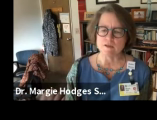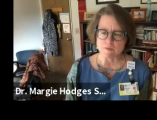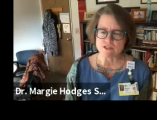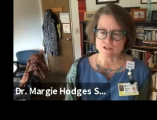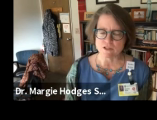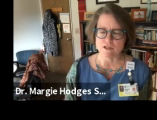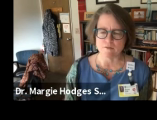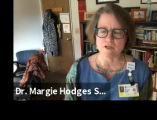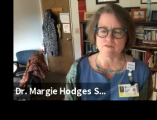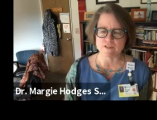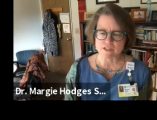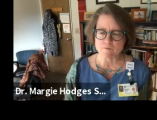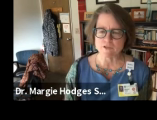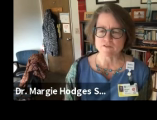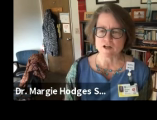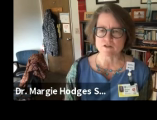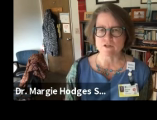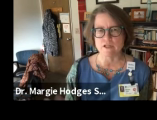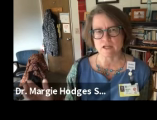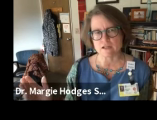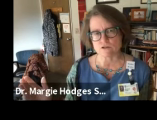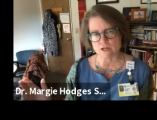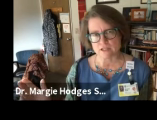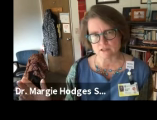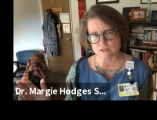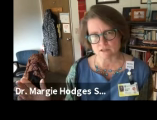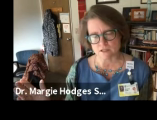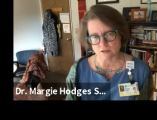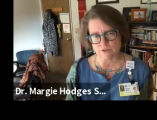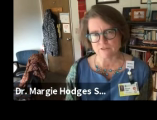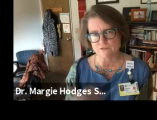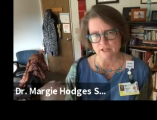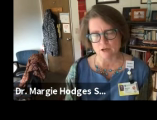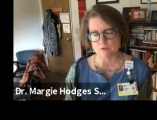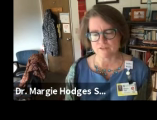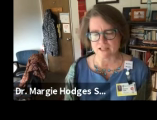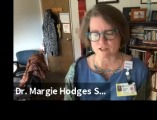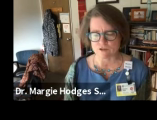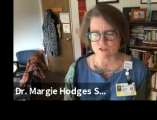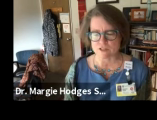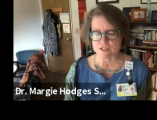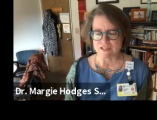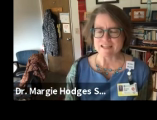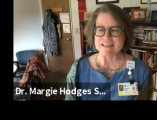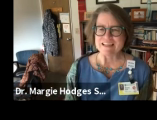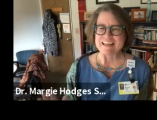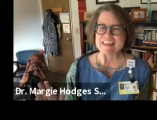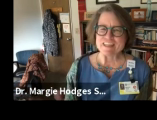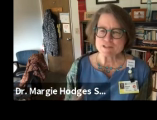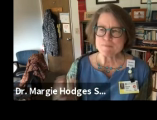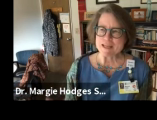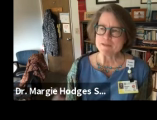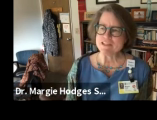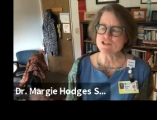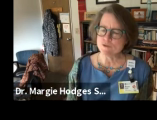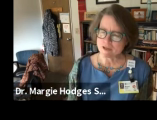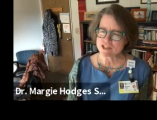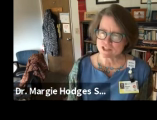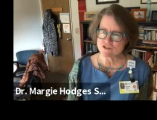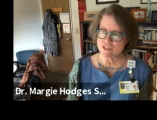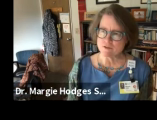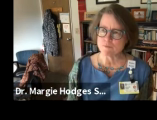an image of a victim of cholera and trying for the help of diagnosis. This may be